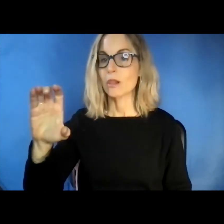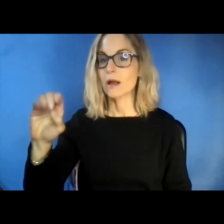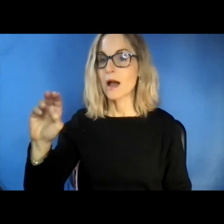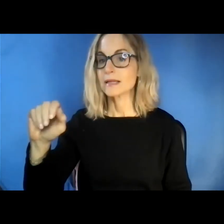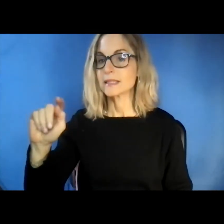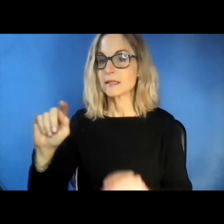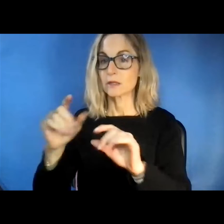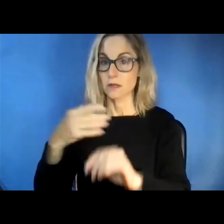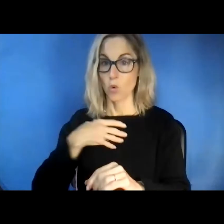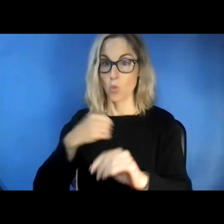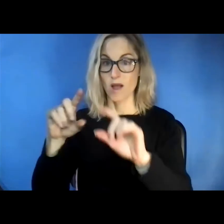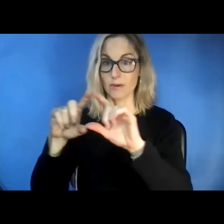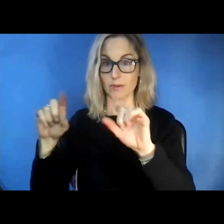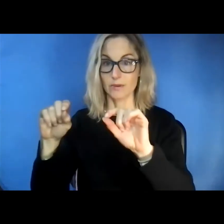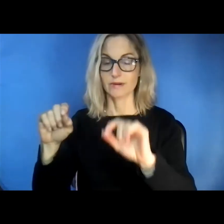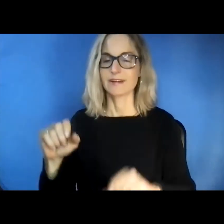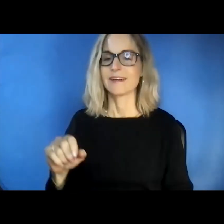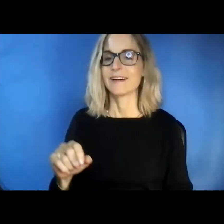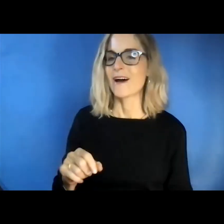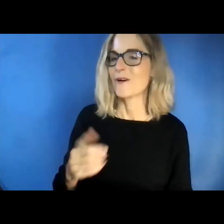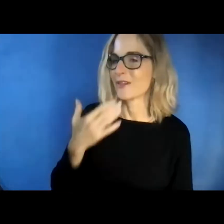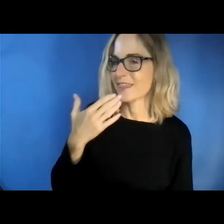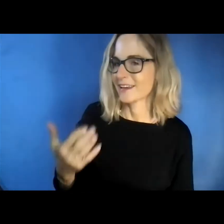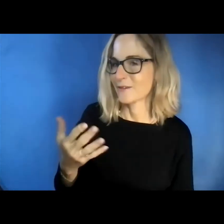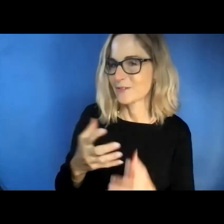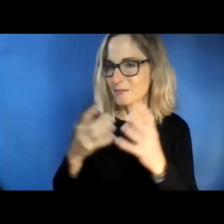There you go, dear. Thank you very much. Much appreciated.